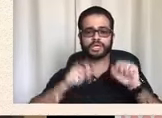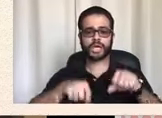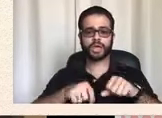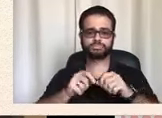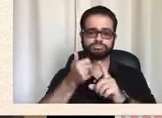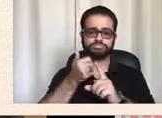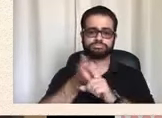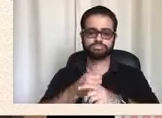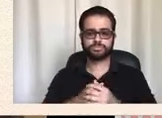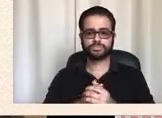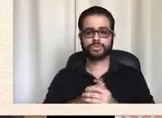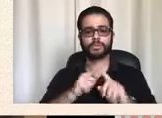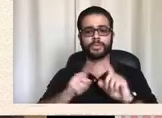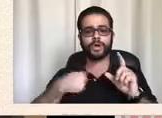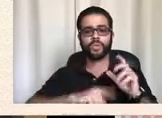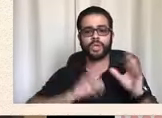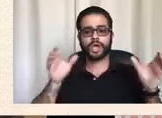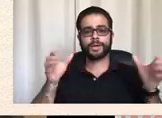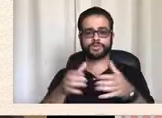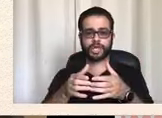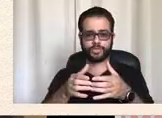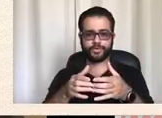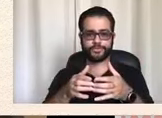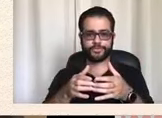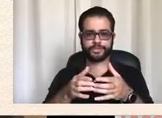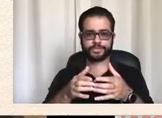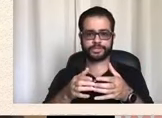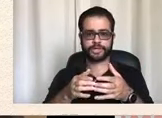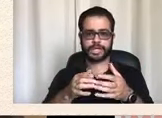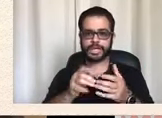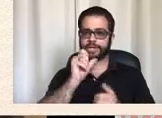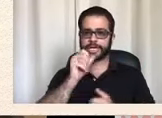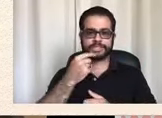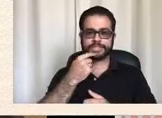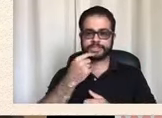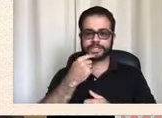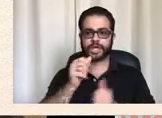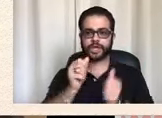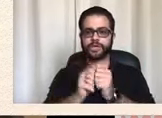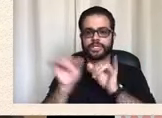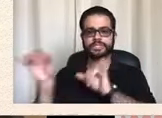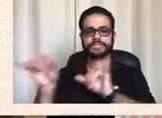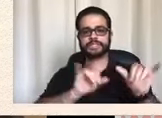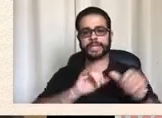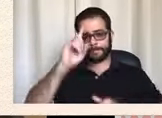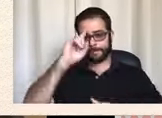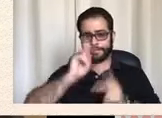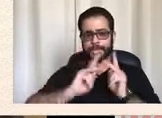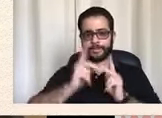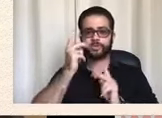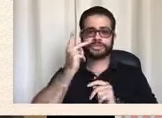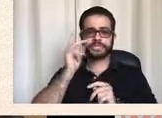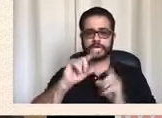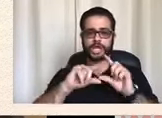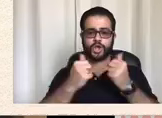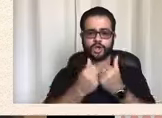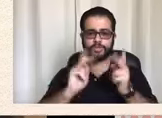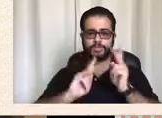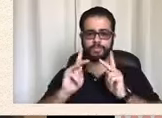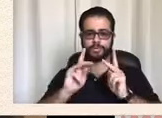together, and it's not just, I'm not going to say it's with like-minded individuals, because if you look at that group of people, they didn't agree on